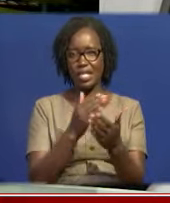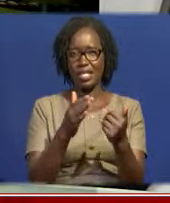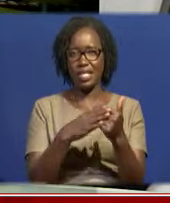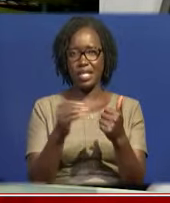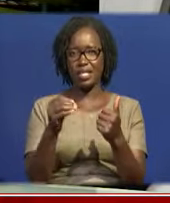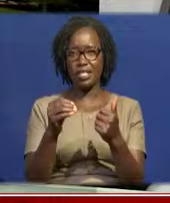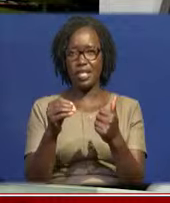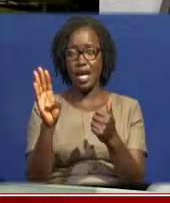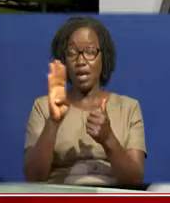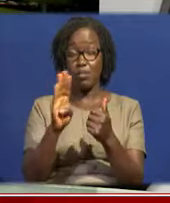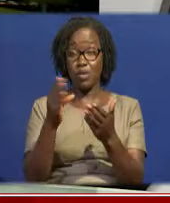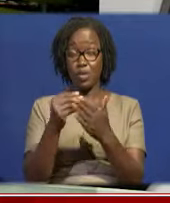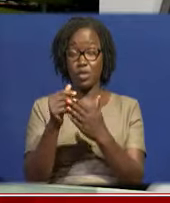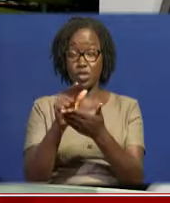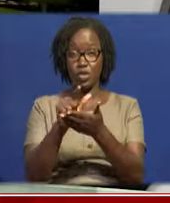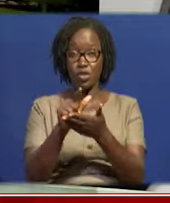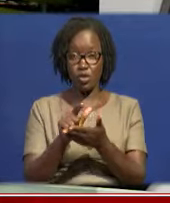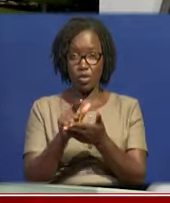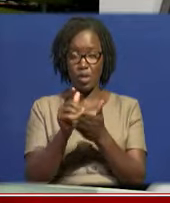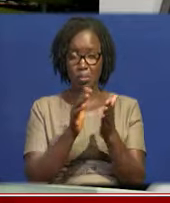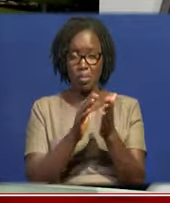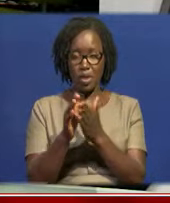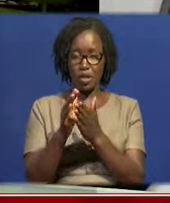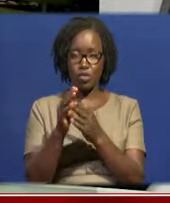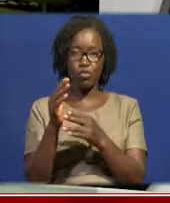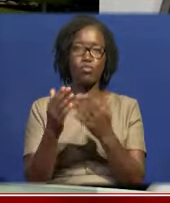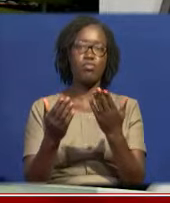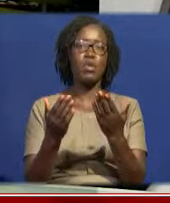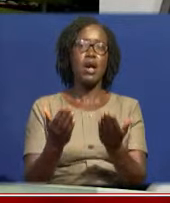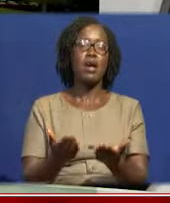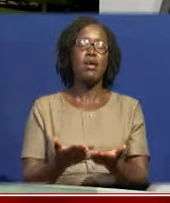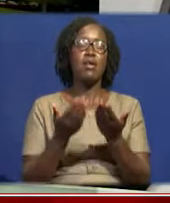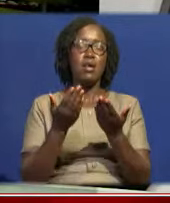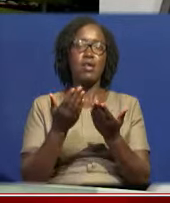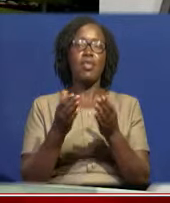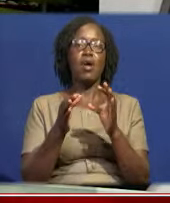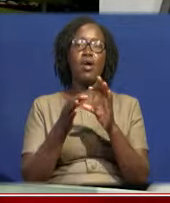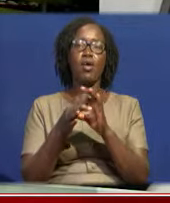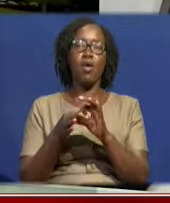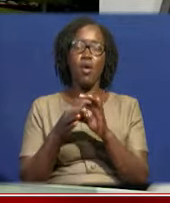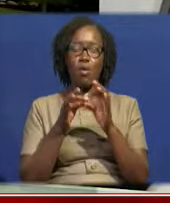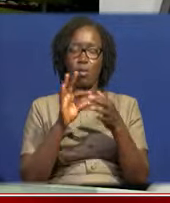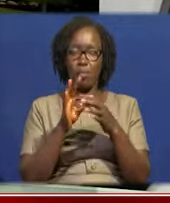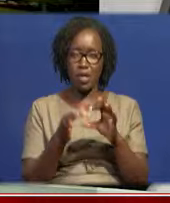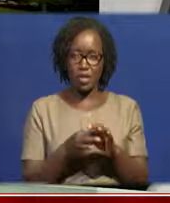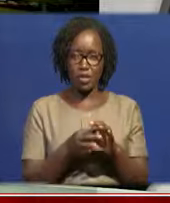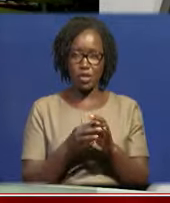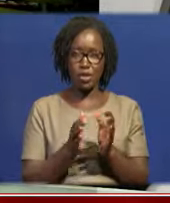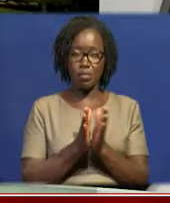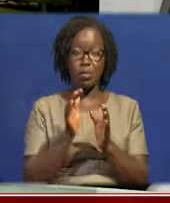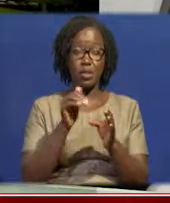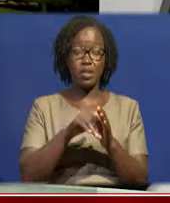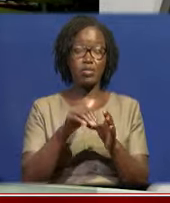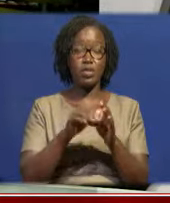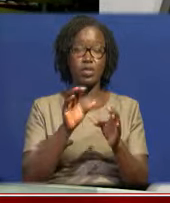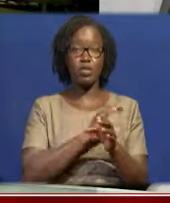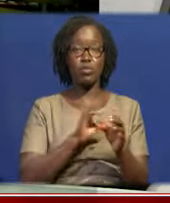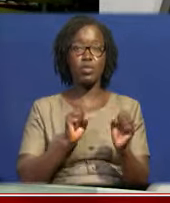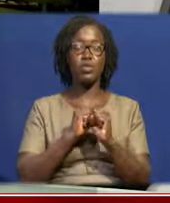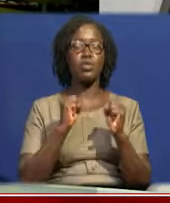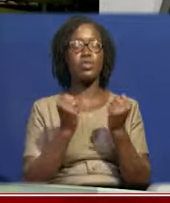loan as a strategy to revive the corporation. Appearing before the National Assembly Public Investment Committee on Social